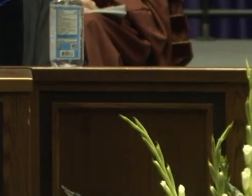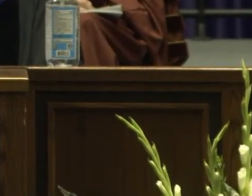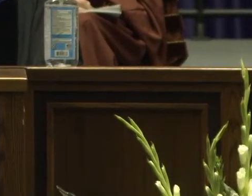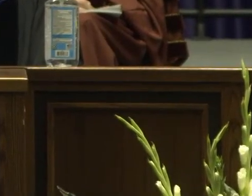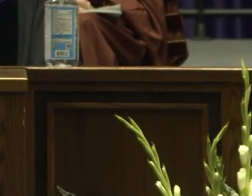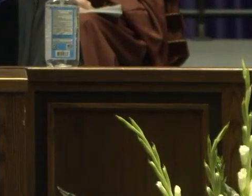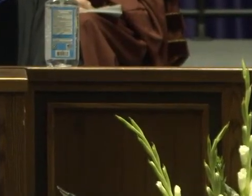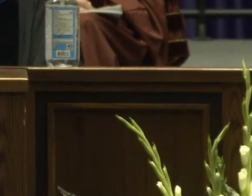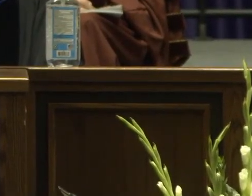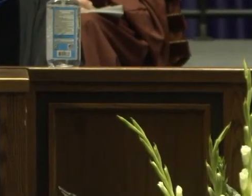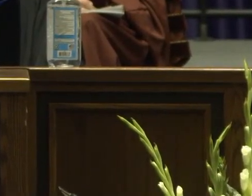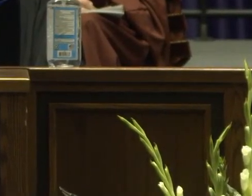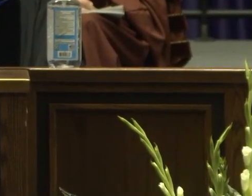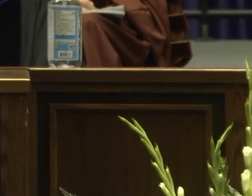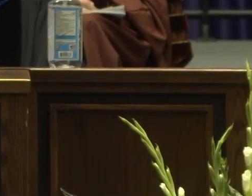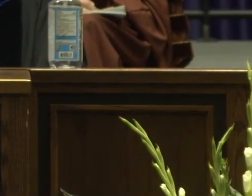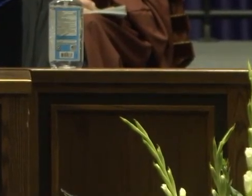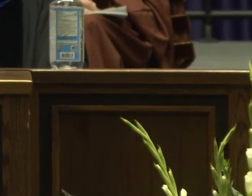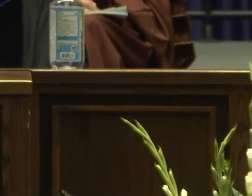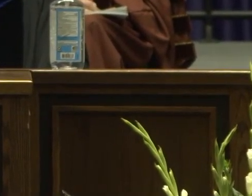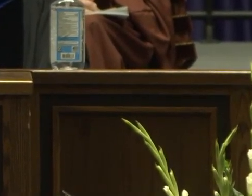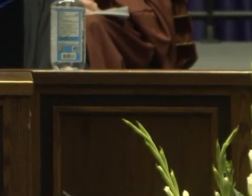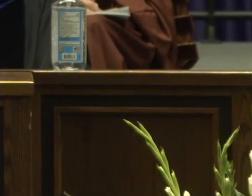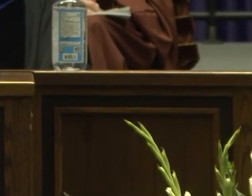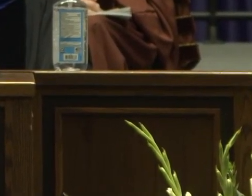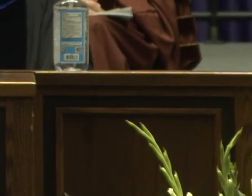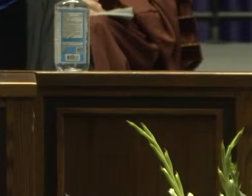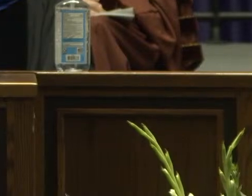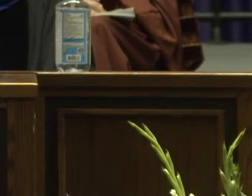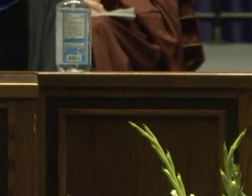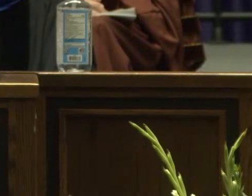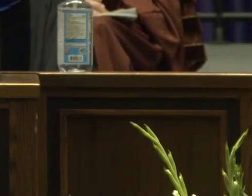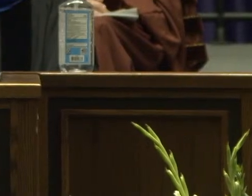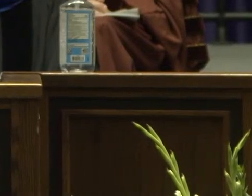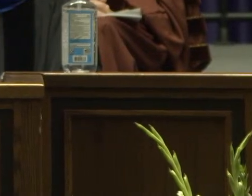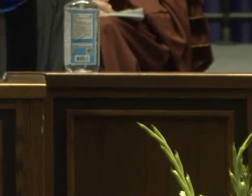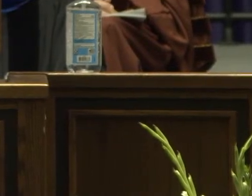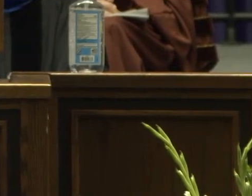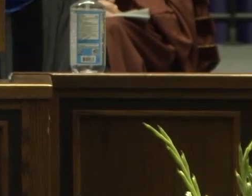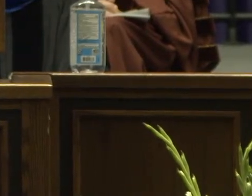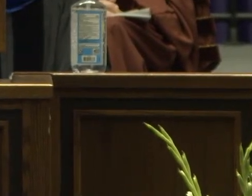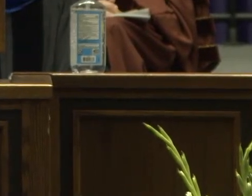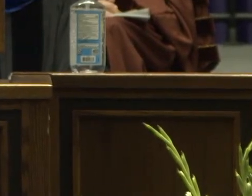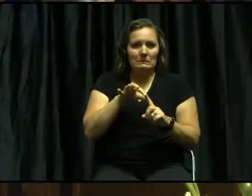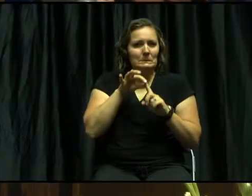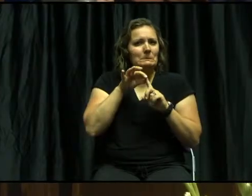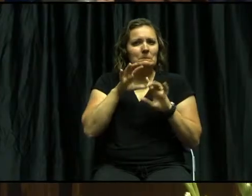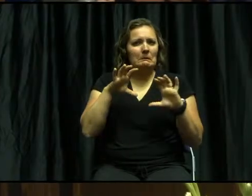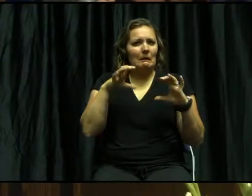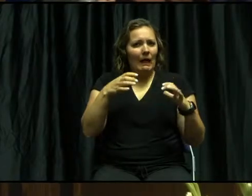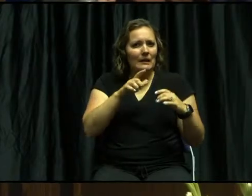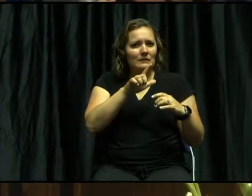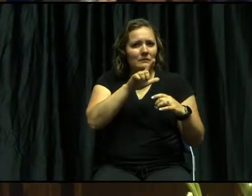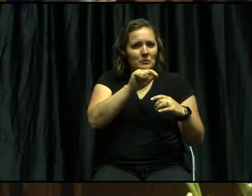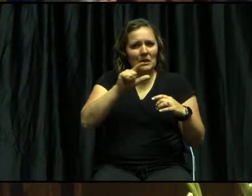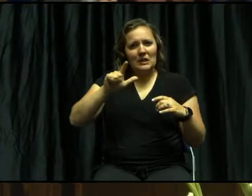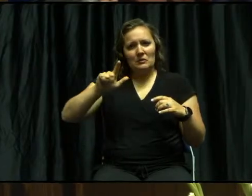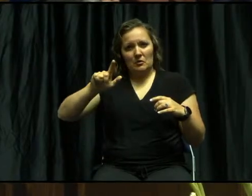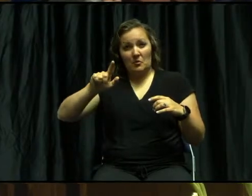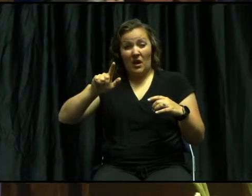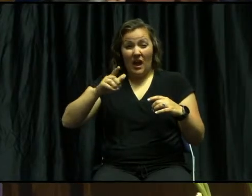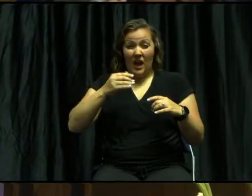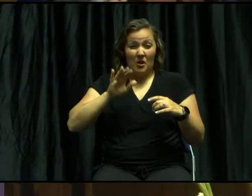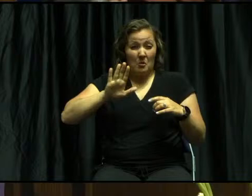occasion deserves. To each and every member of the extraordinary class of 2021, as well as to your